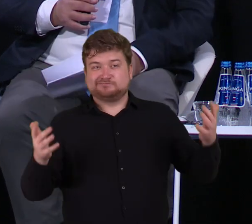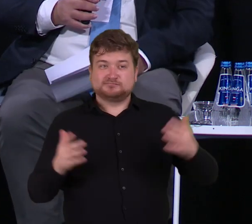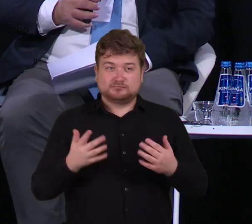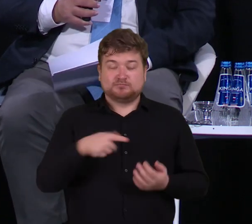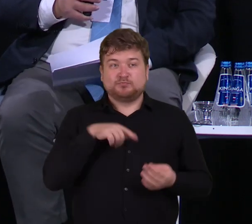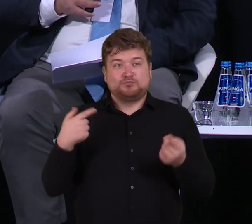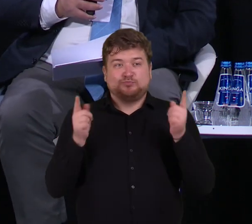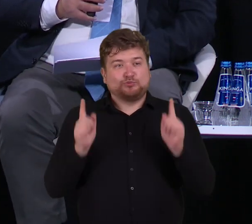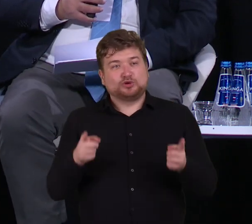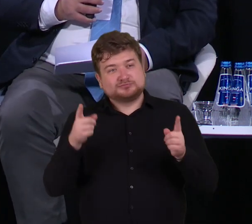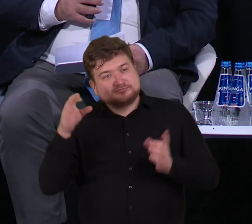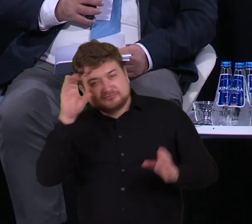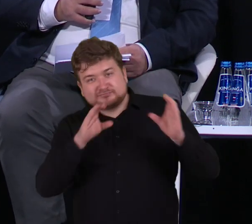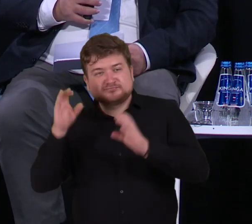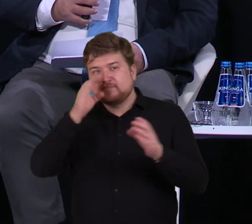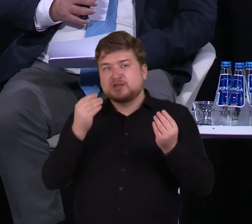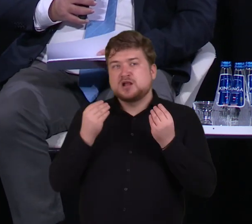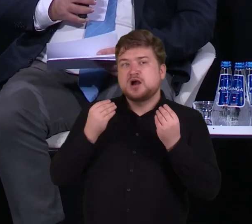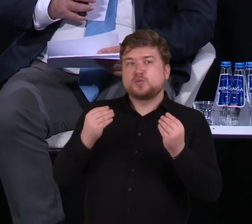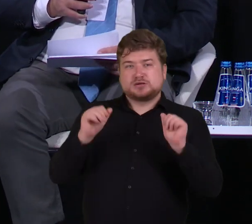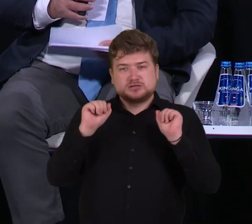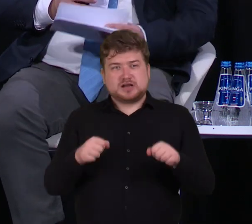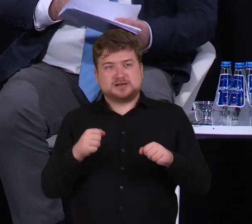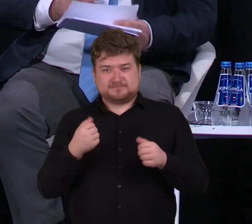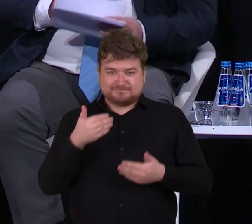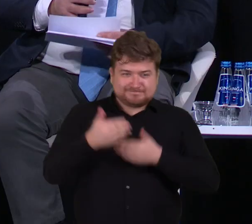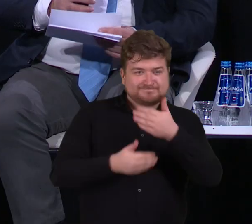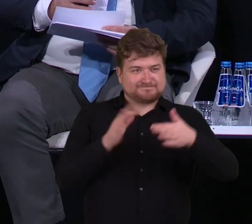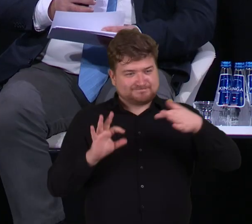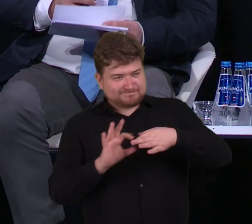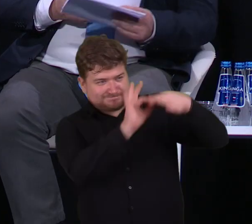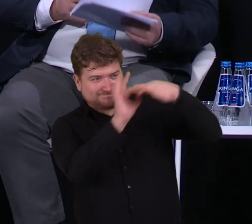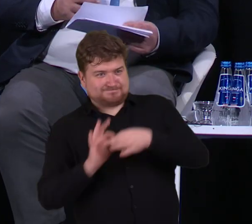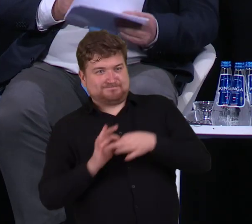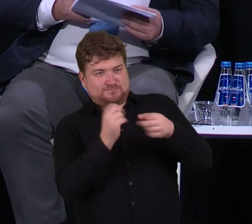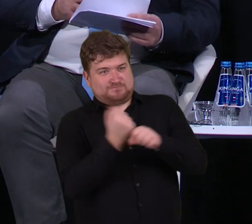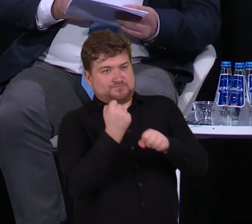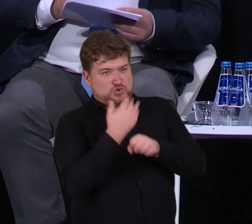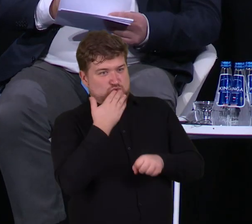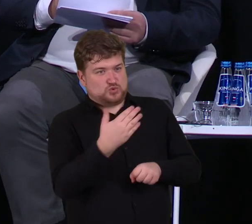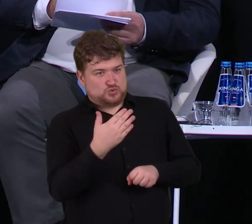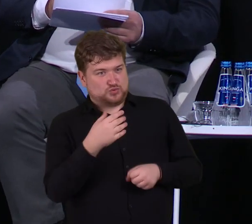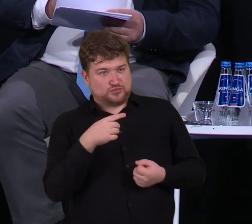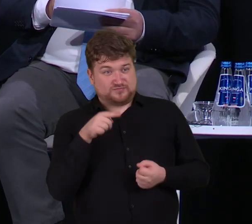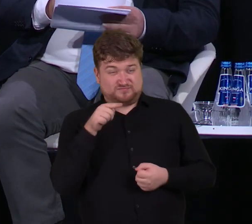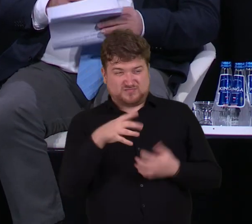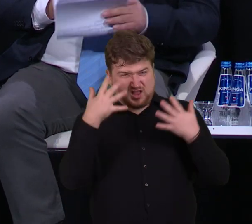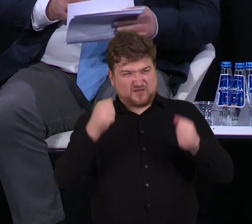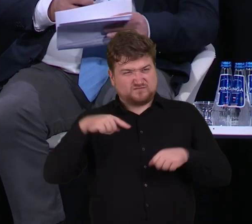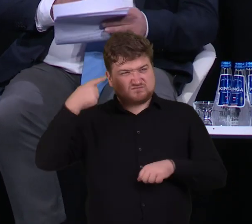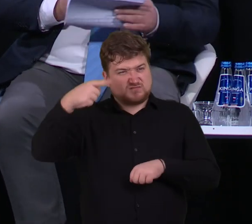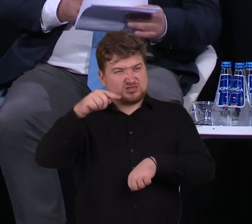the most important ITI is a contract between the central government and all intermunicipal